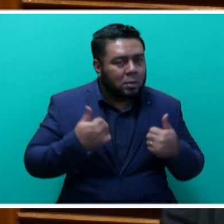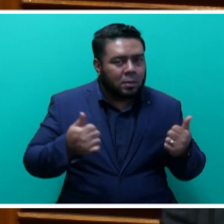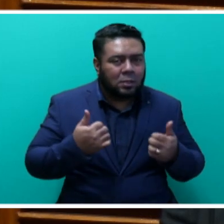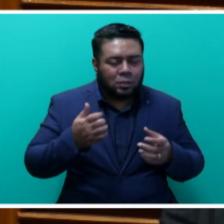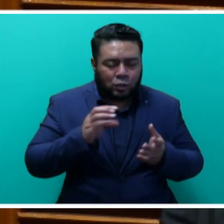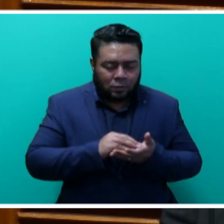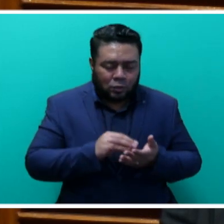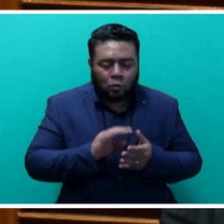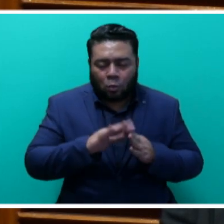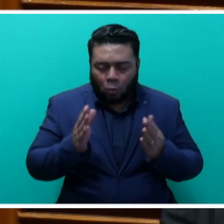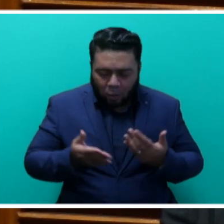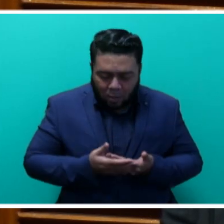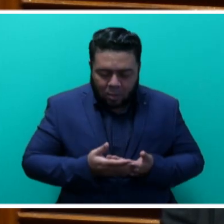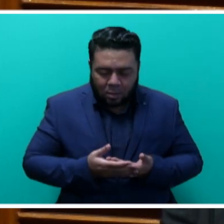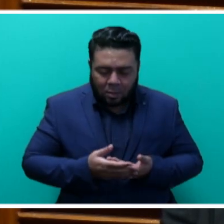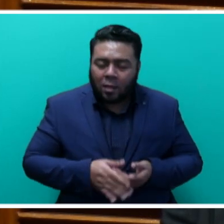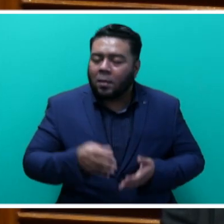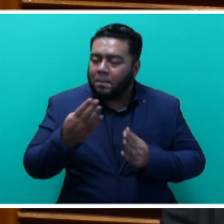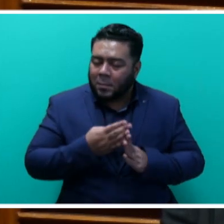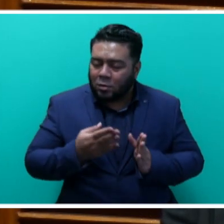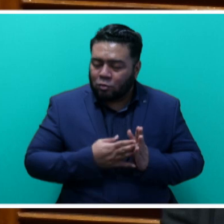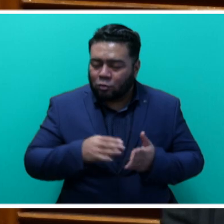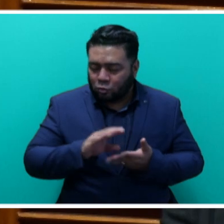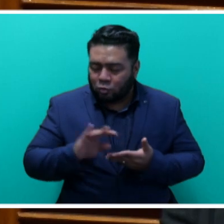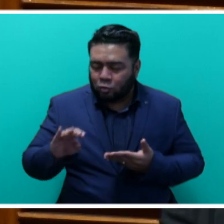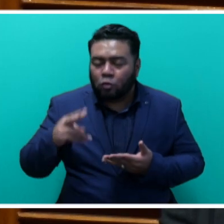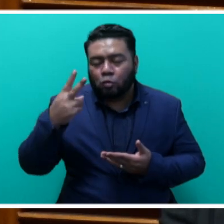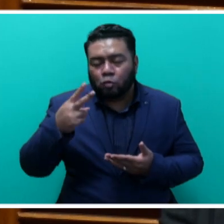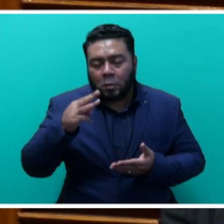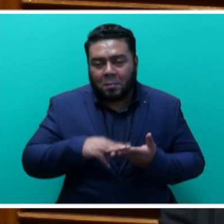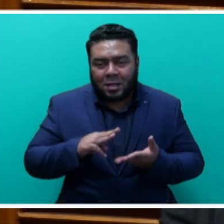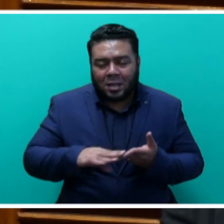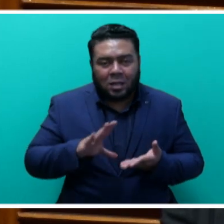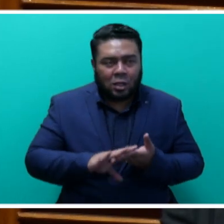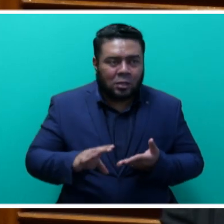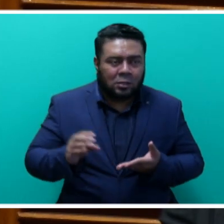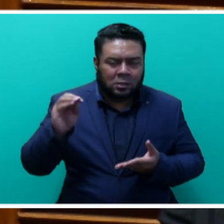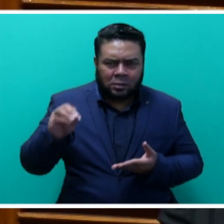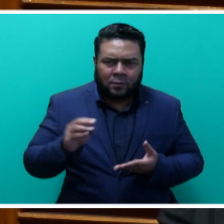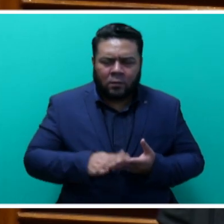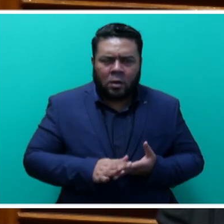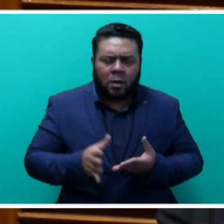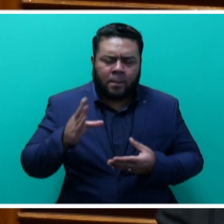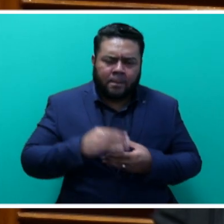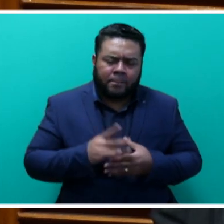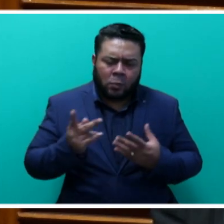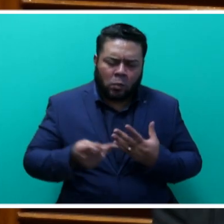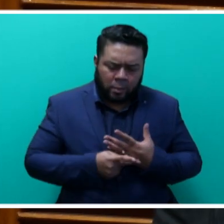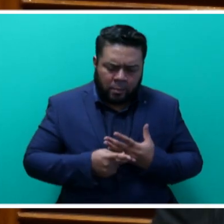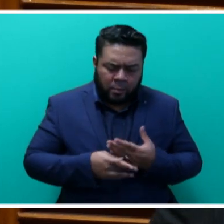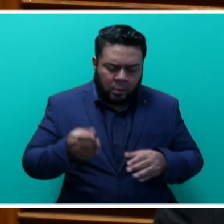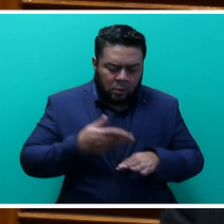there. With a budgetary allocation of $2 million, the Ministry utilizes this for our CAF program in terms of construction of